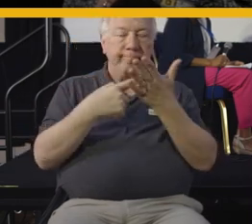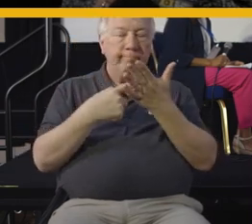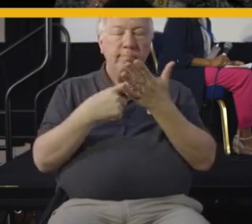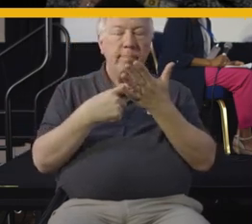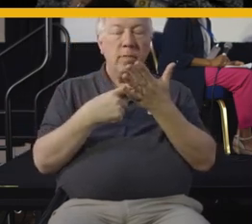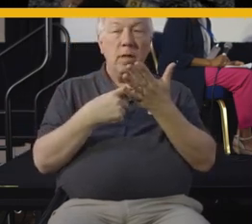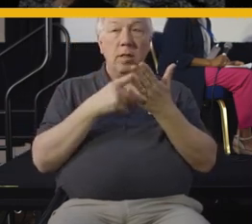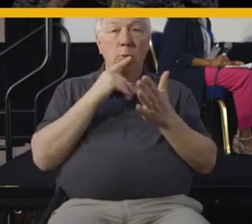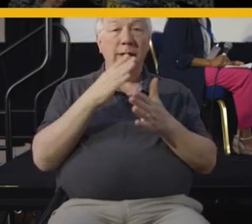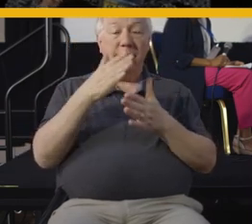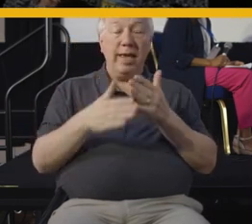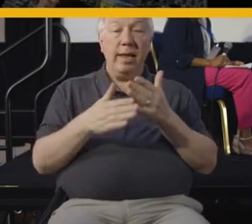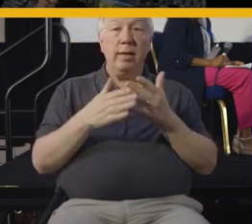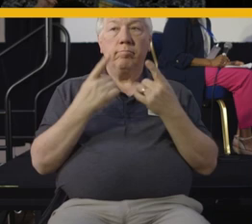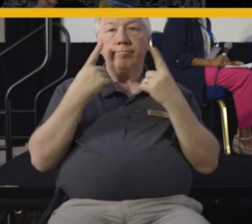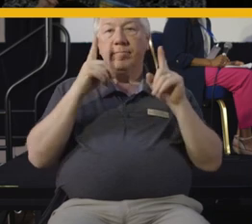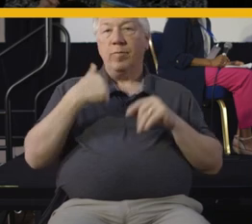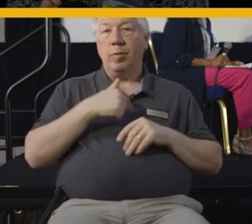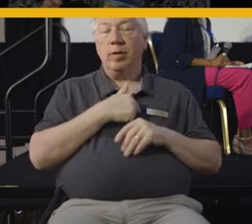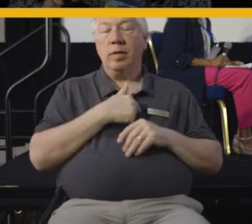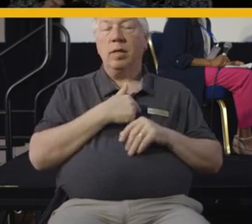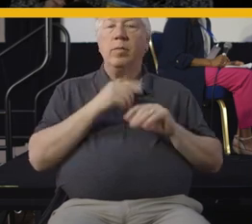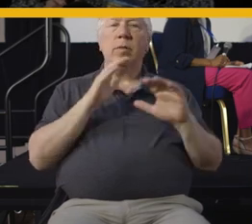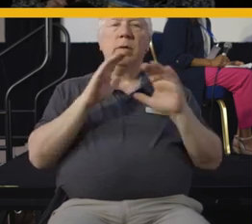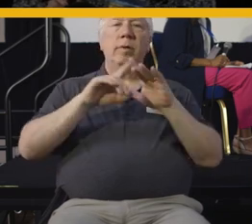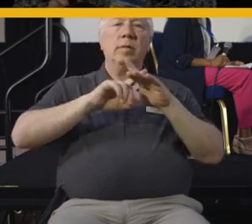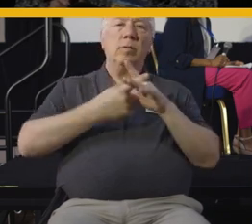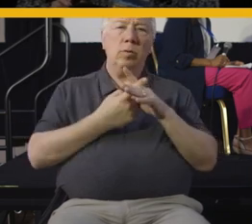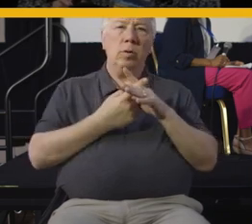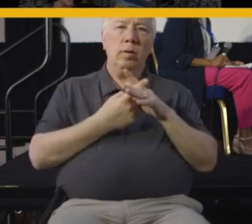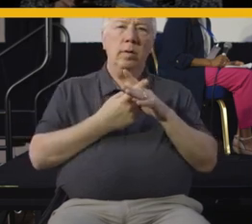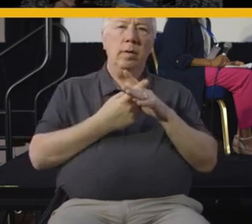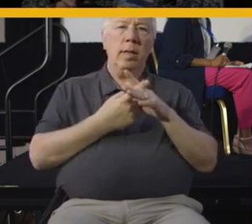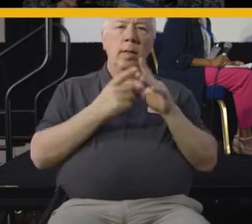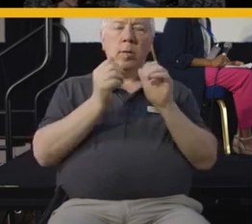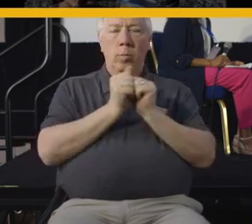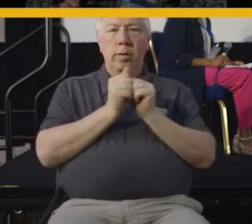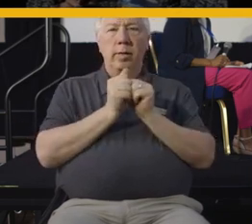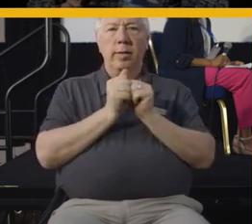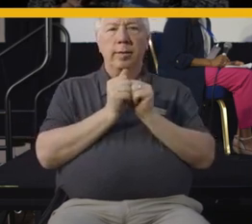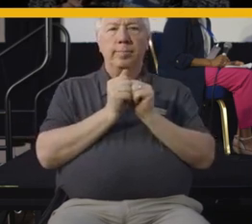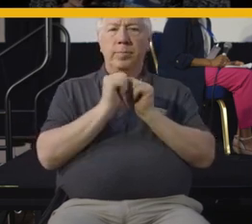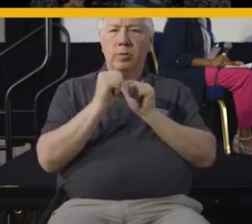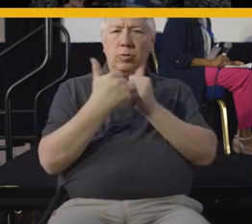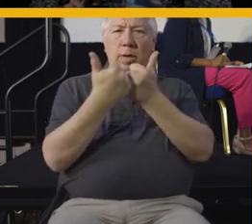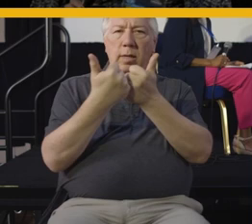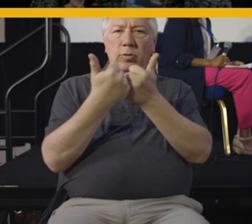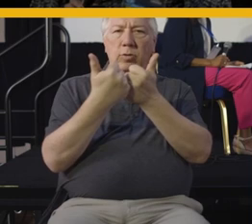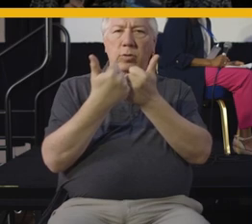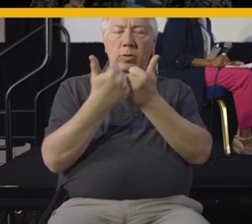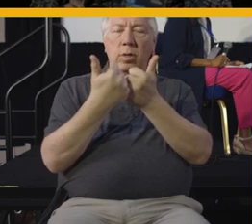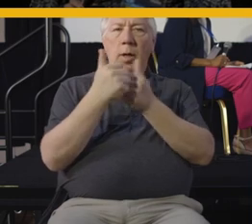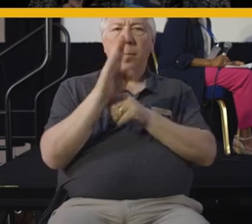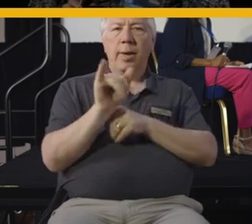in the end, it worked for us. But the conversation started with a challenge really thrown